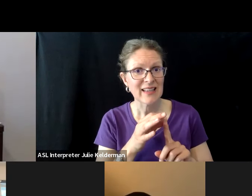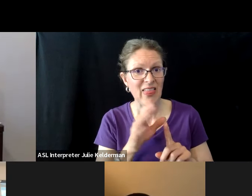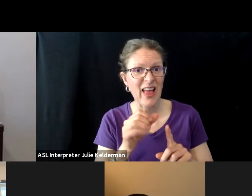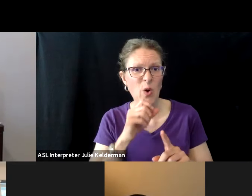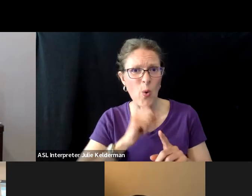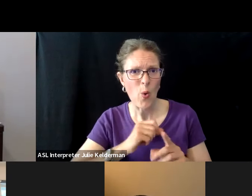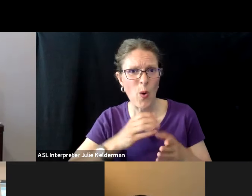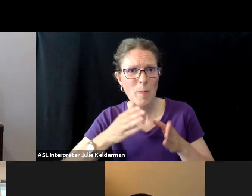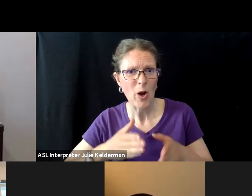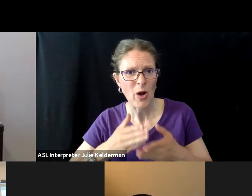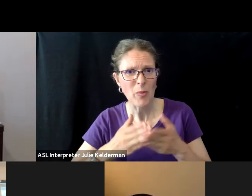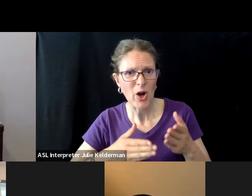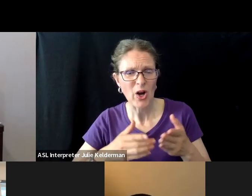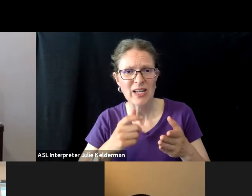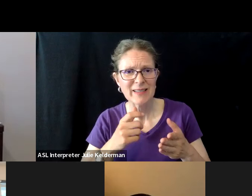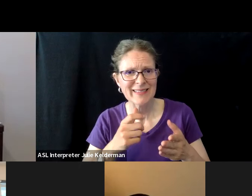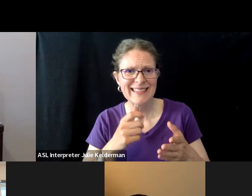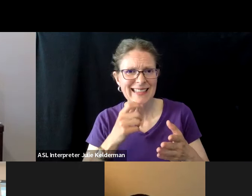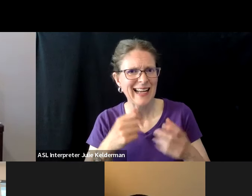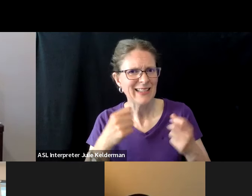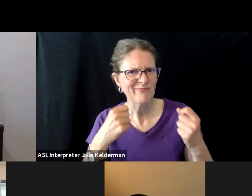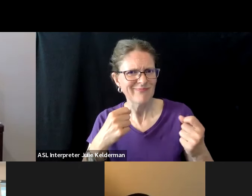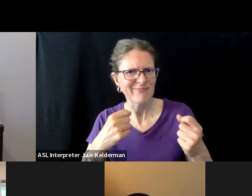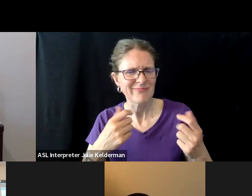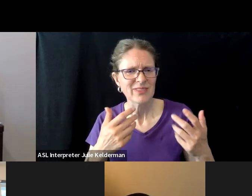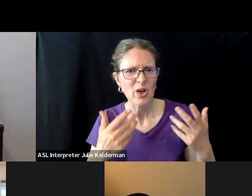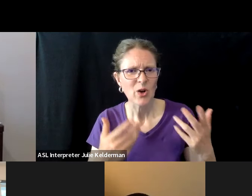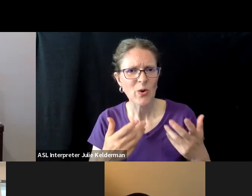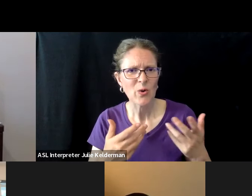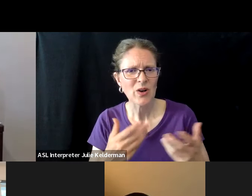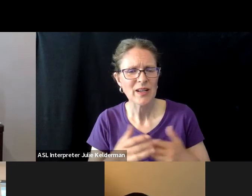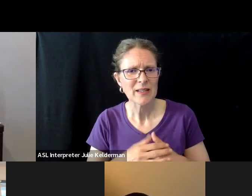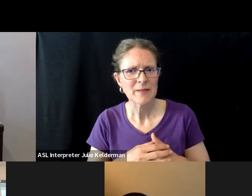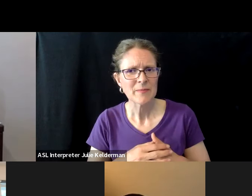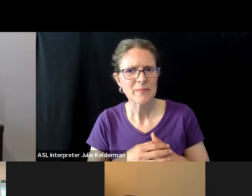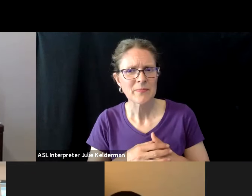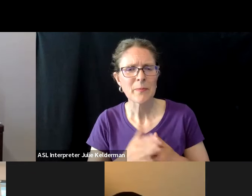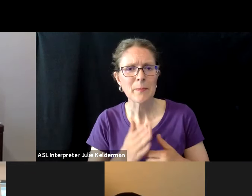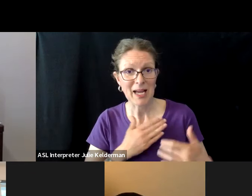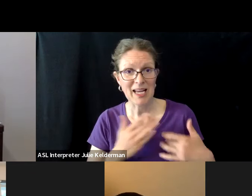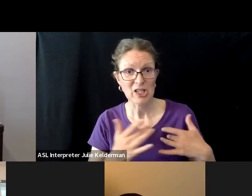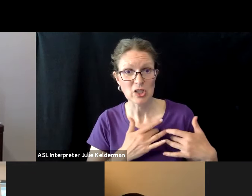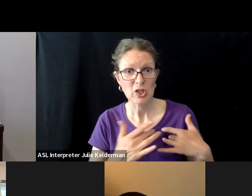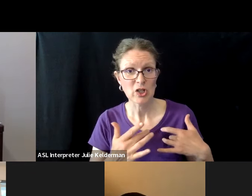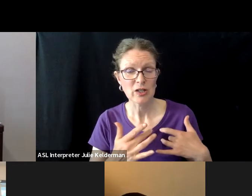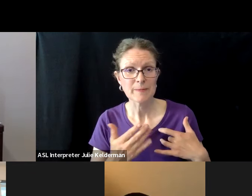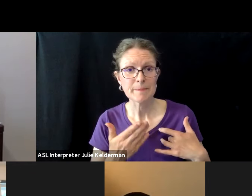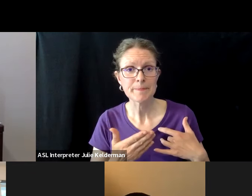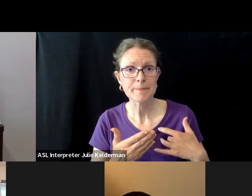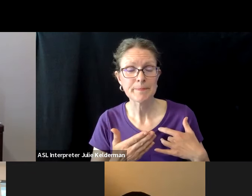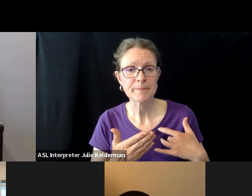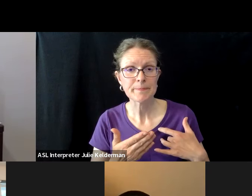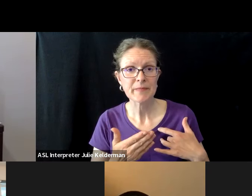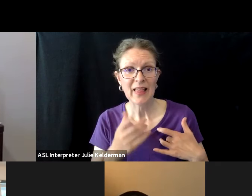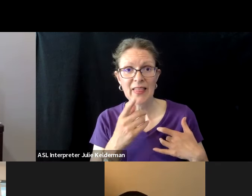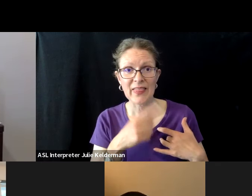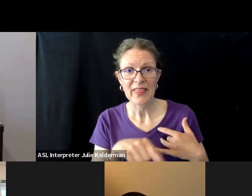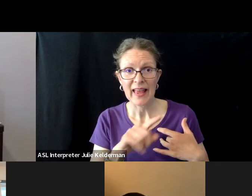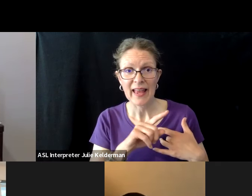maybe infirm, however you want to phrase it. And what concerns me is they